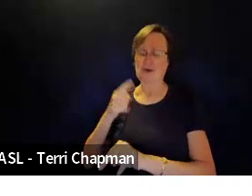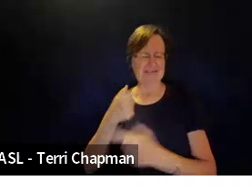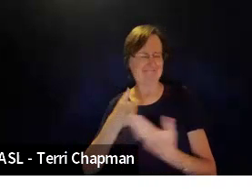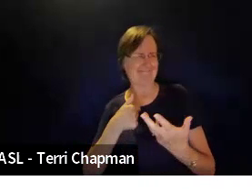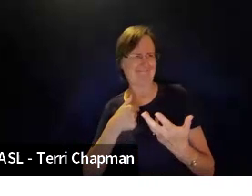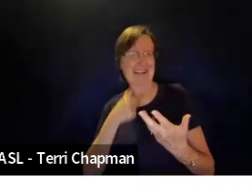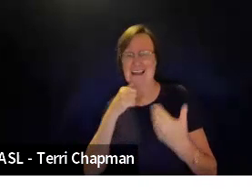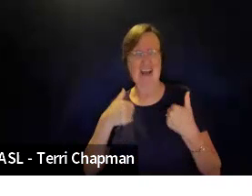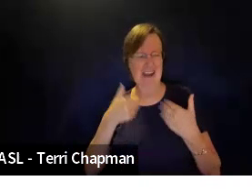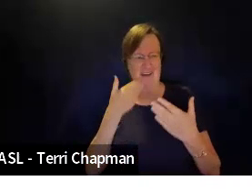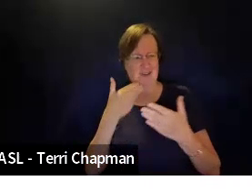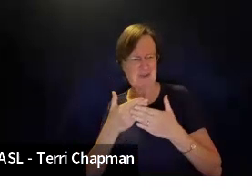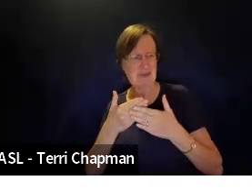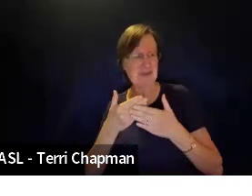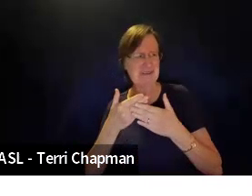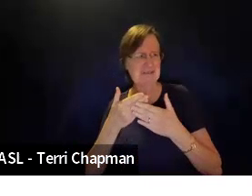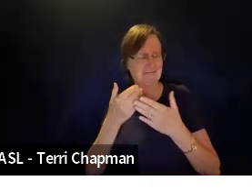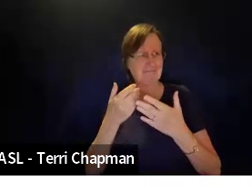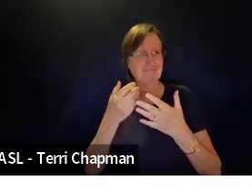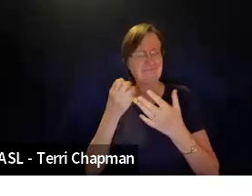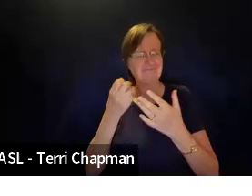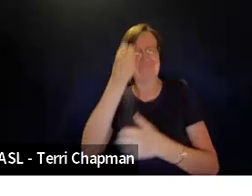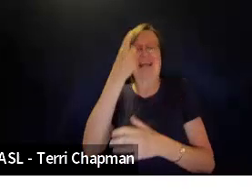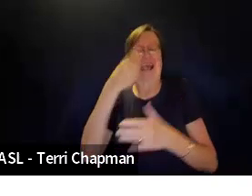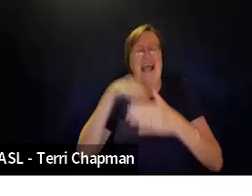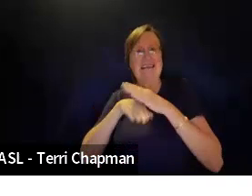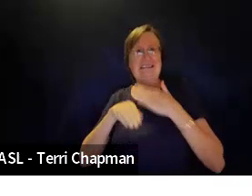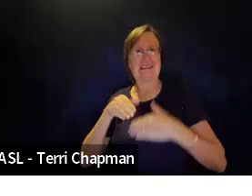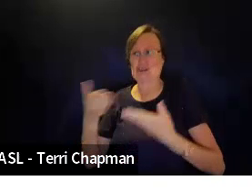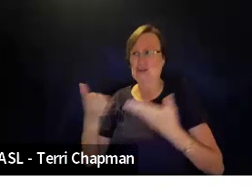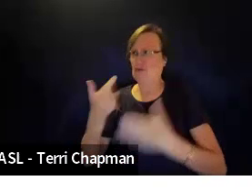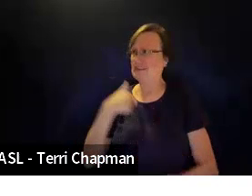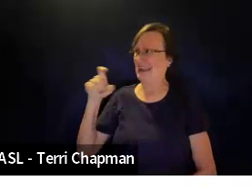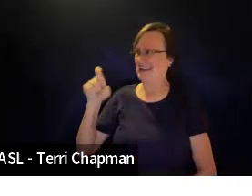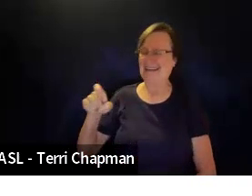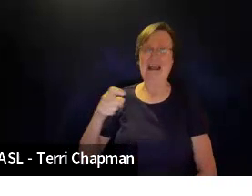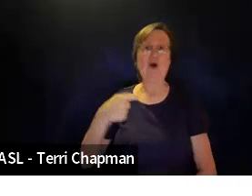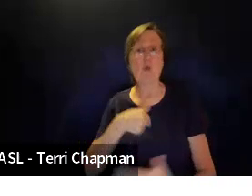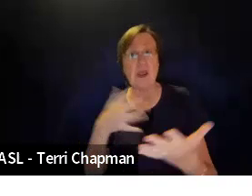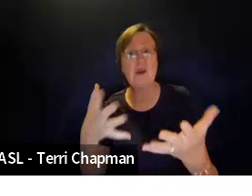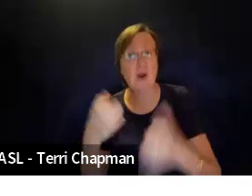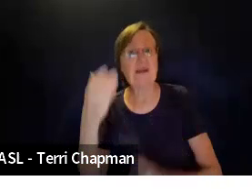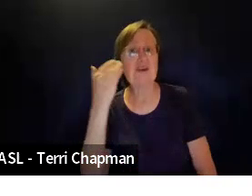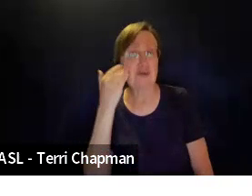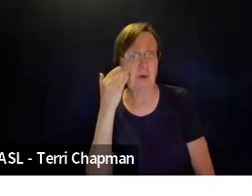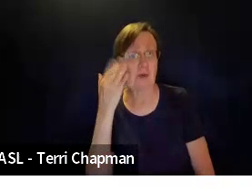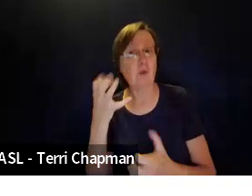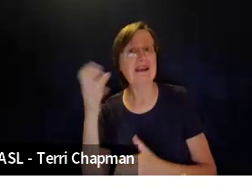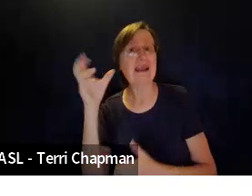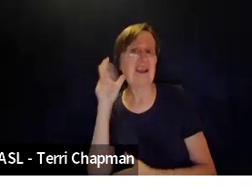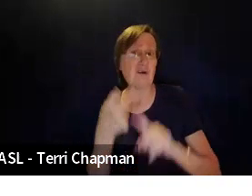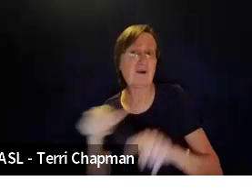to the services you are due, we are very interested in hearing from you about what's happened and how we can